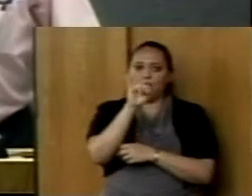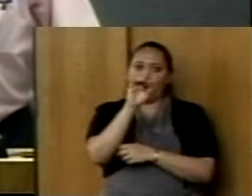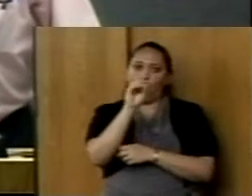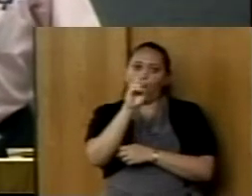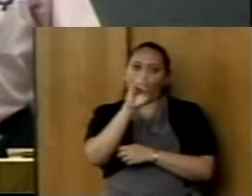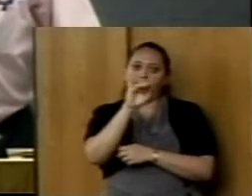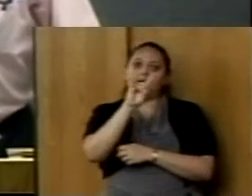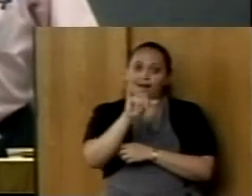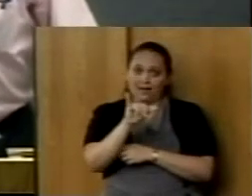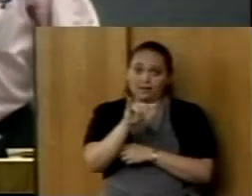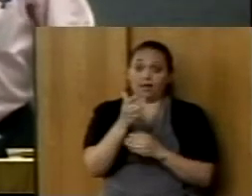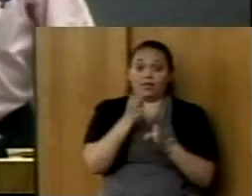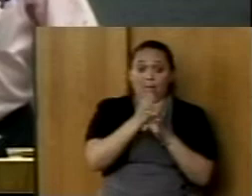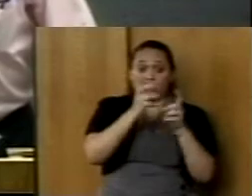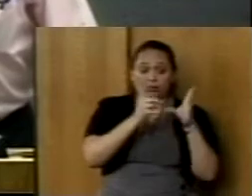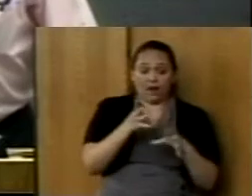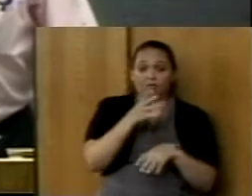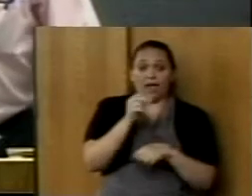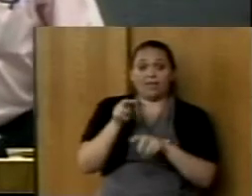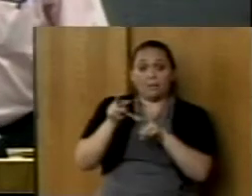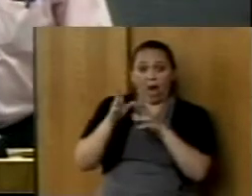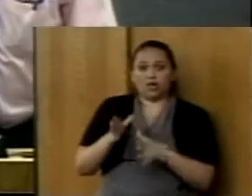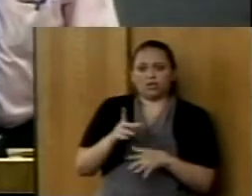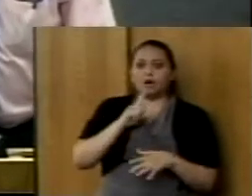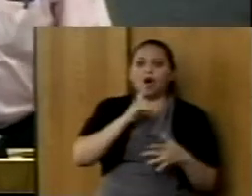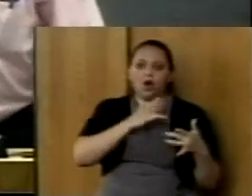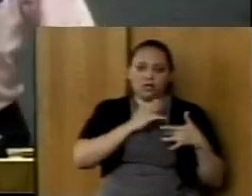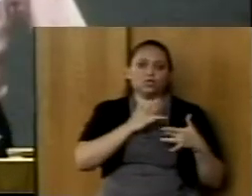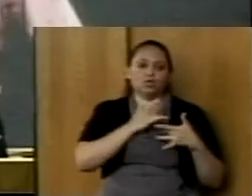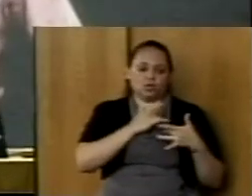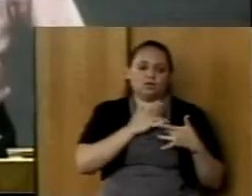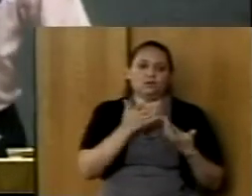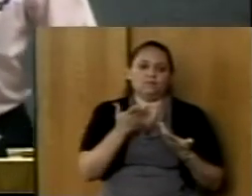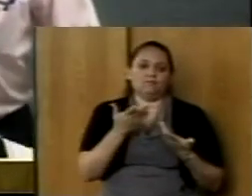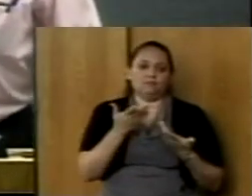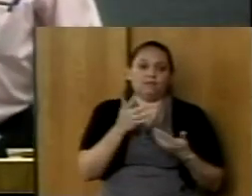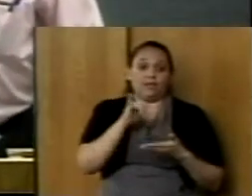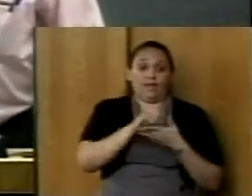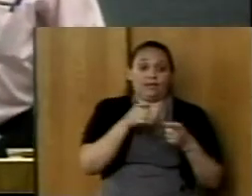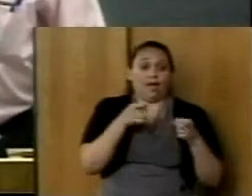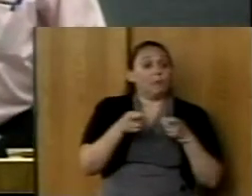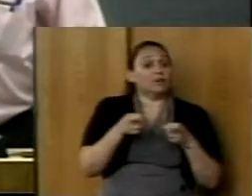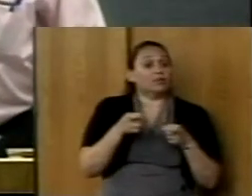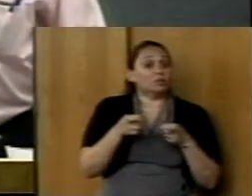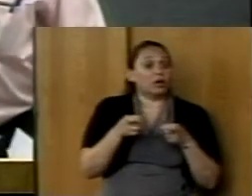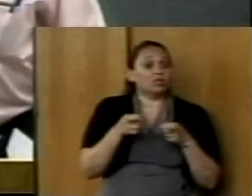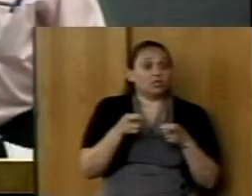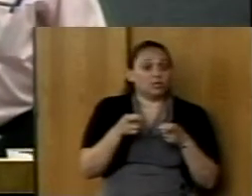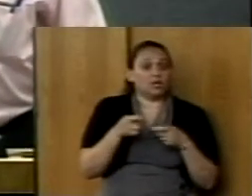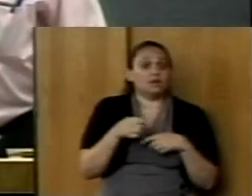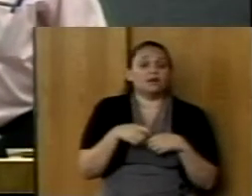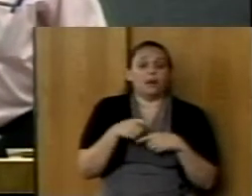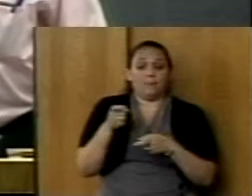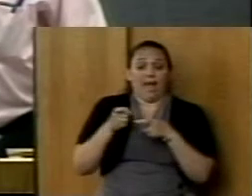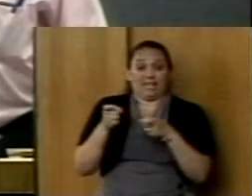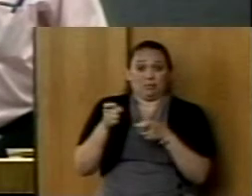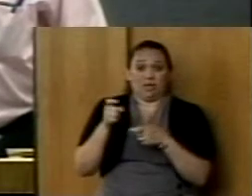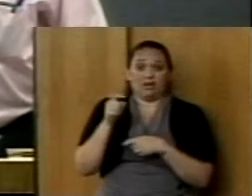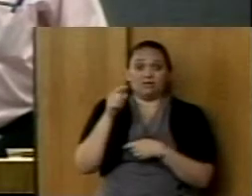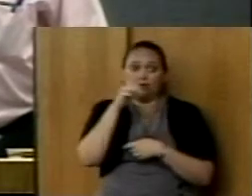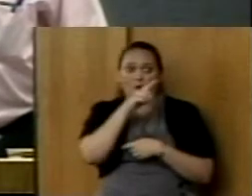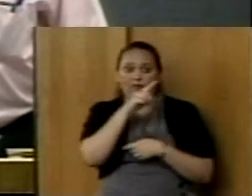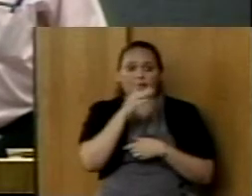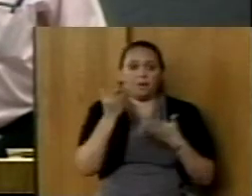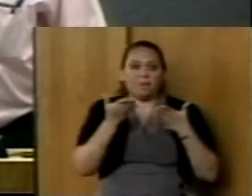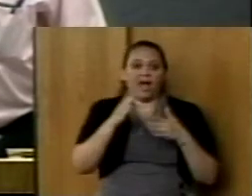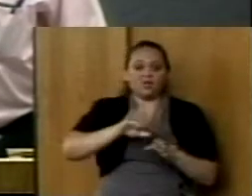The bus drivers and the monitors are concerned that the administration and management over there might do